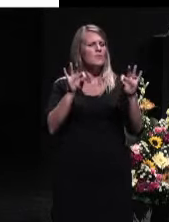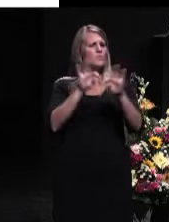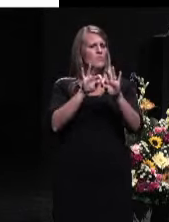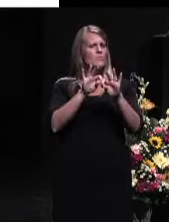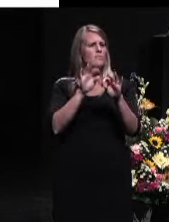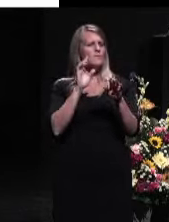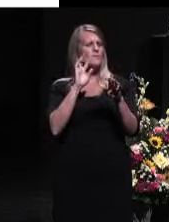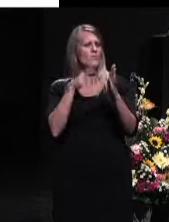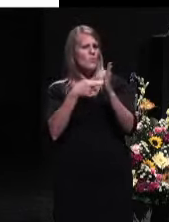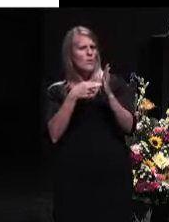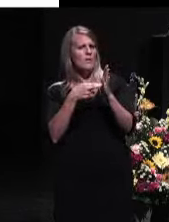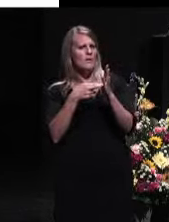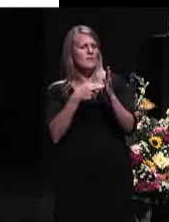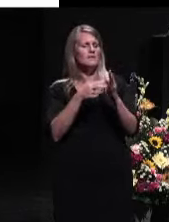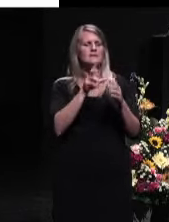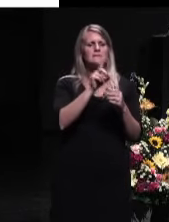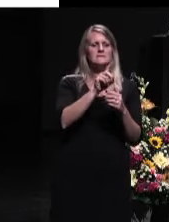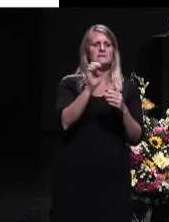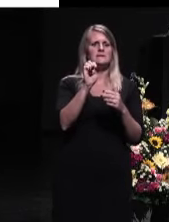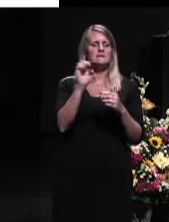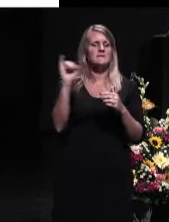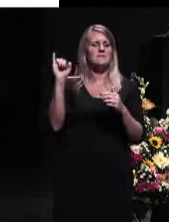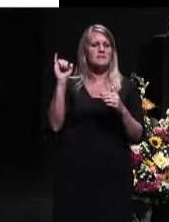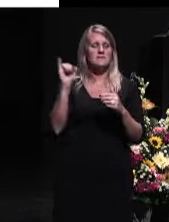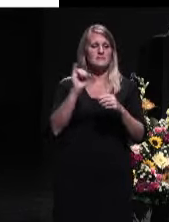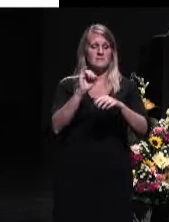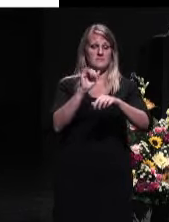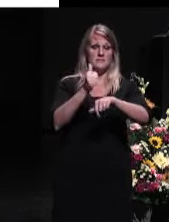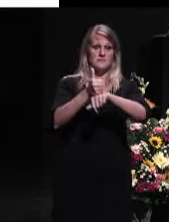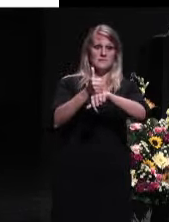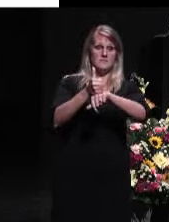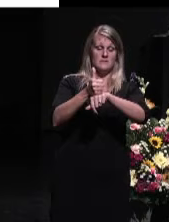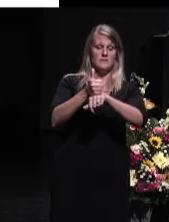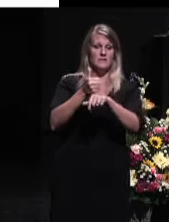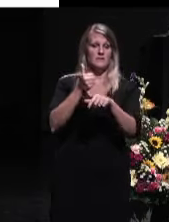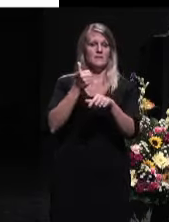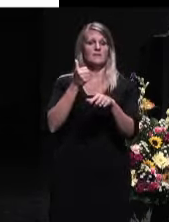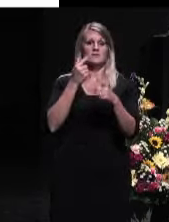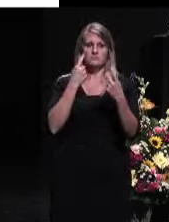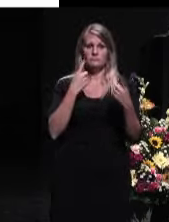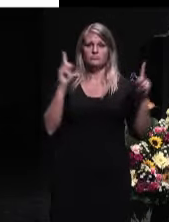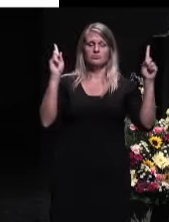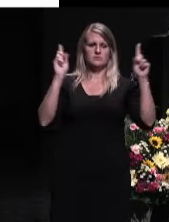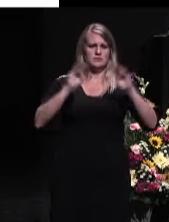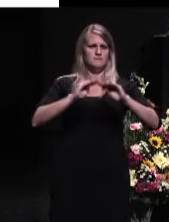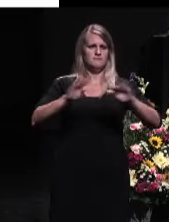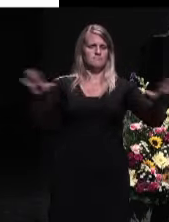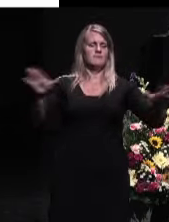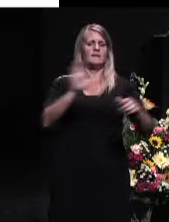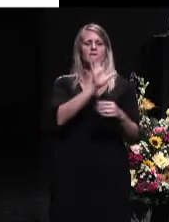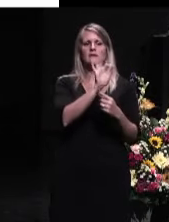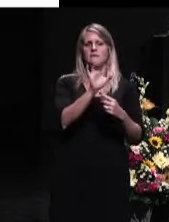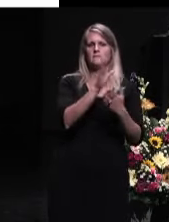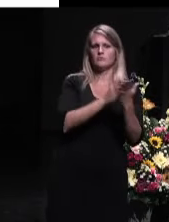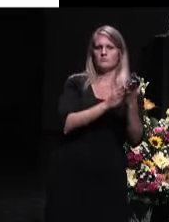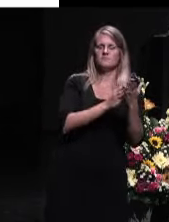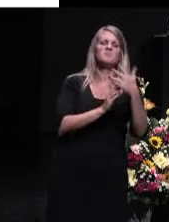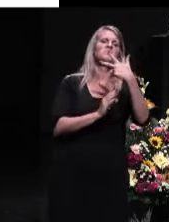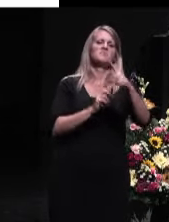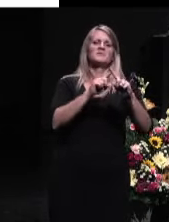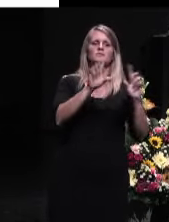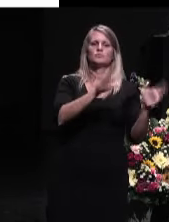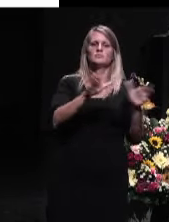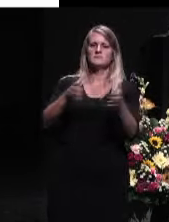outcomes. The DEI framework has been established, and we are launching now the faculty portion of this. There's three different